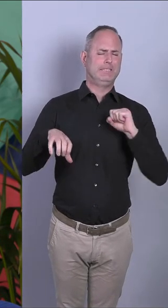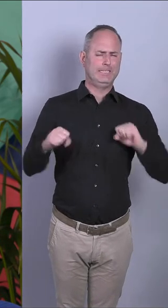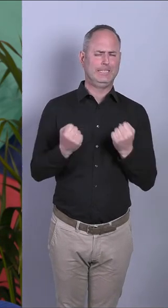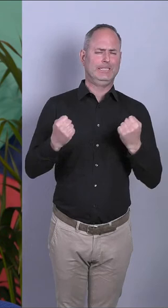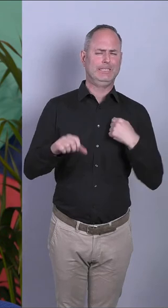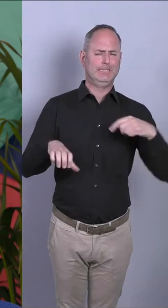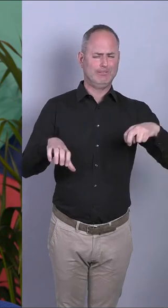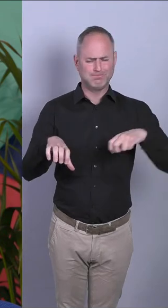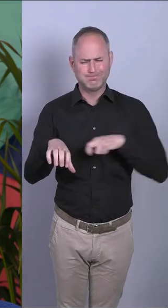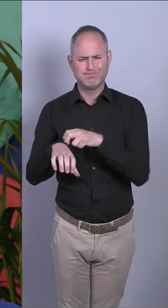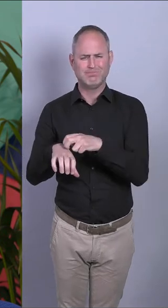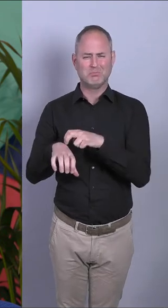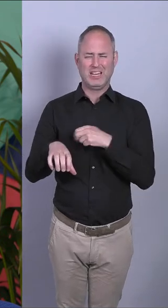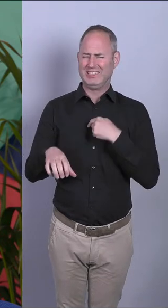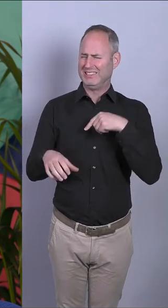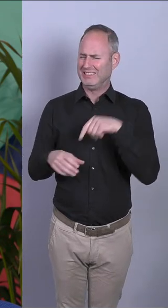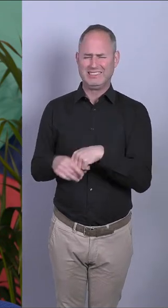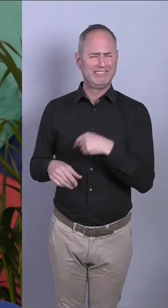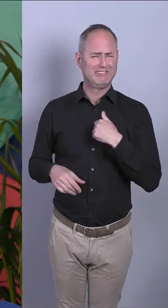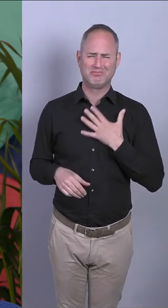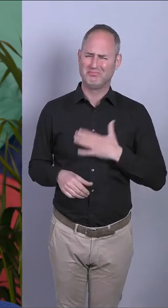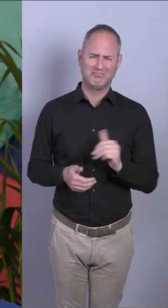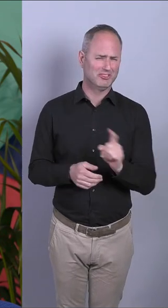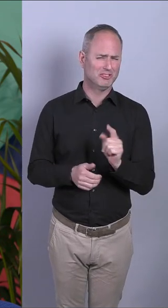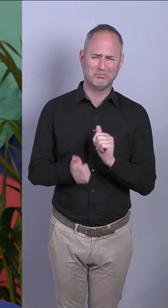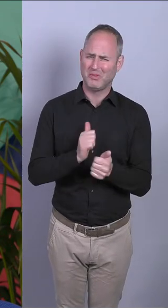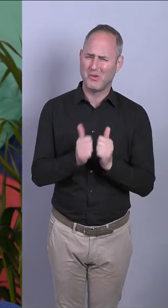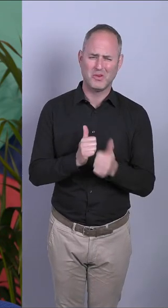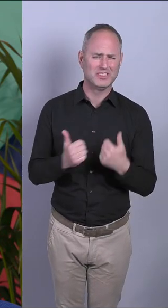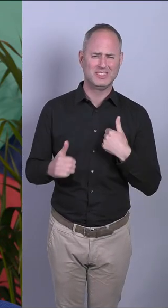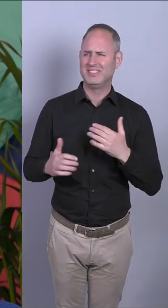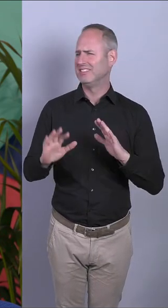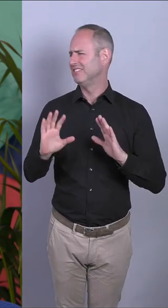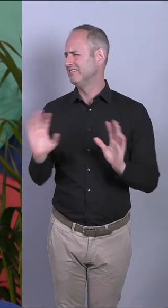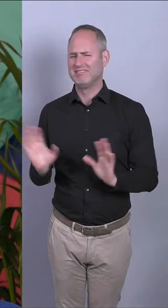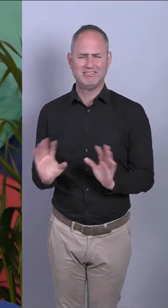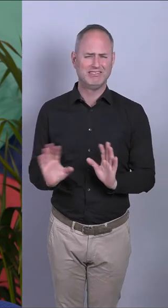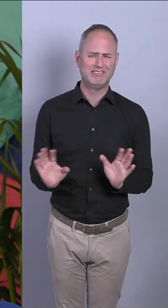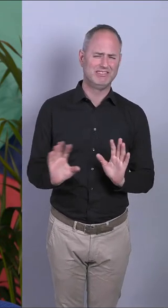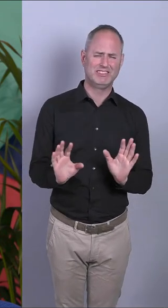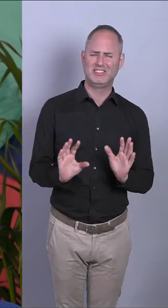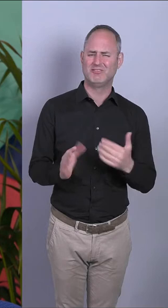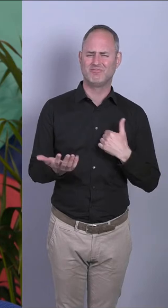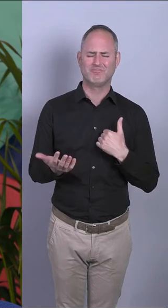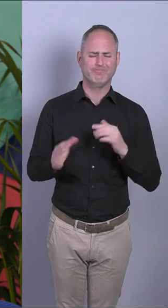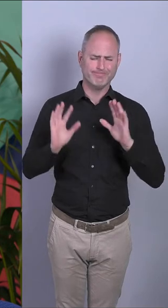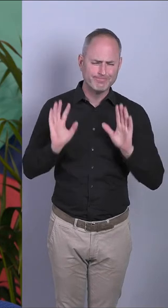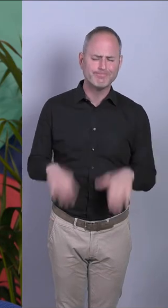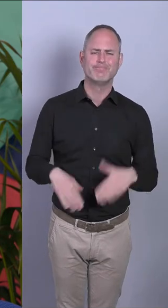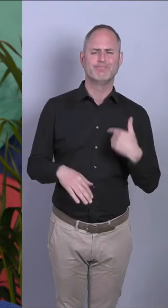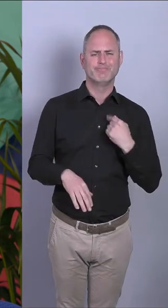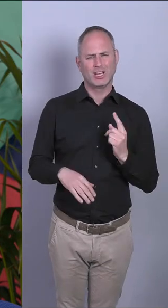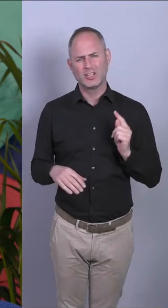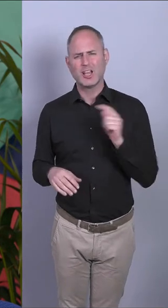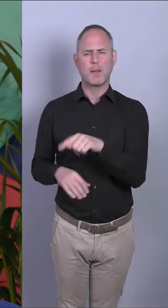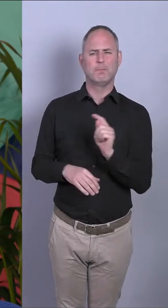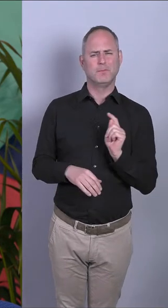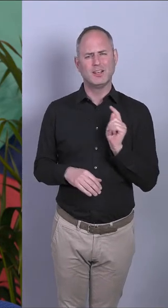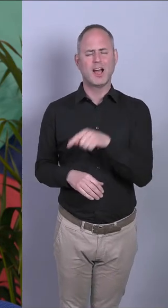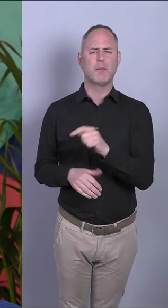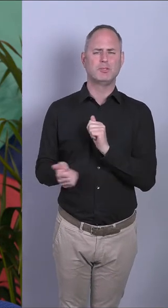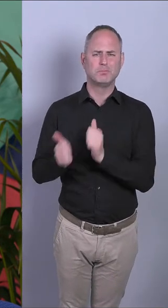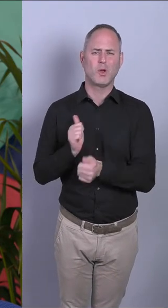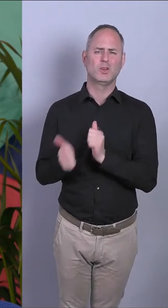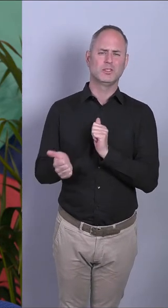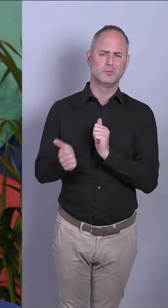there. I force myself to spend time in a way I hate just because I believe that I have to do it. But